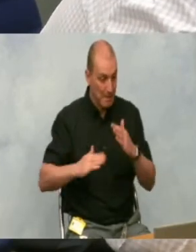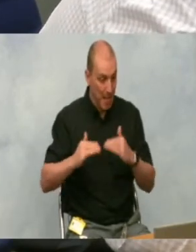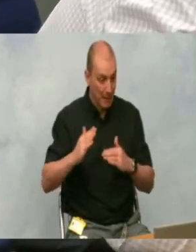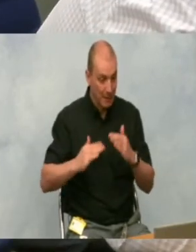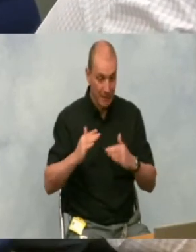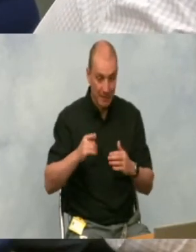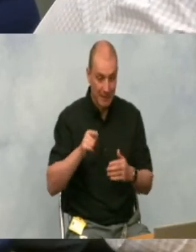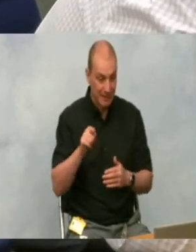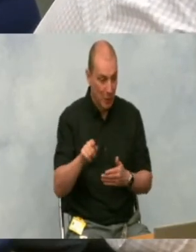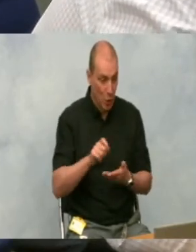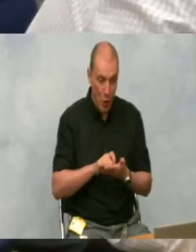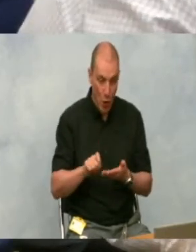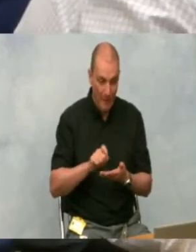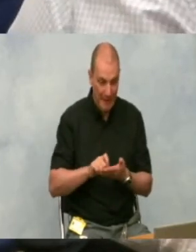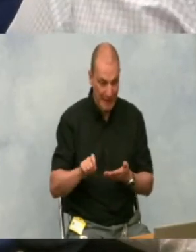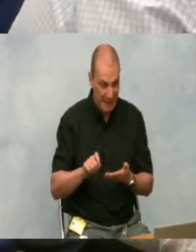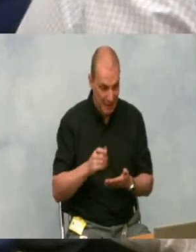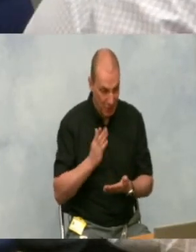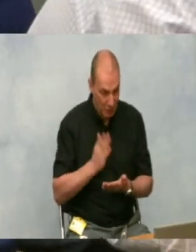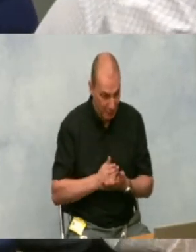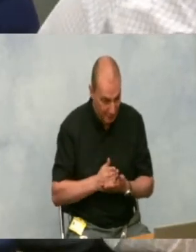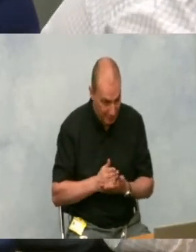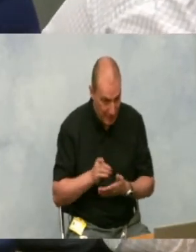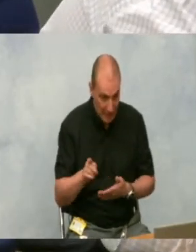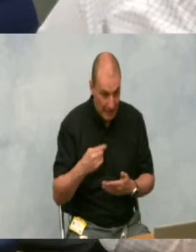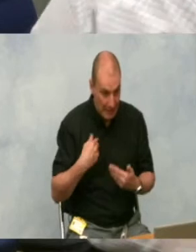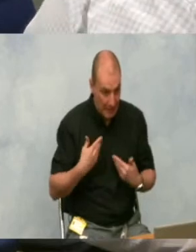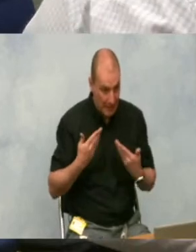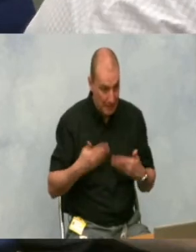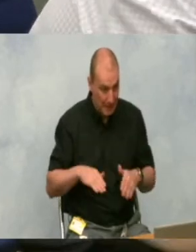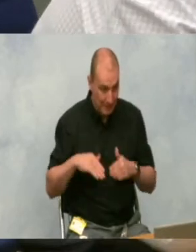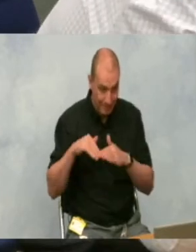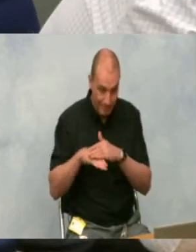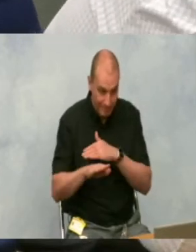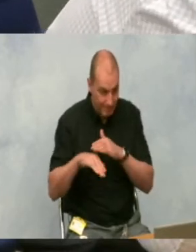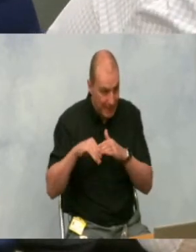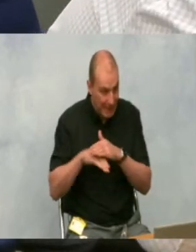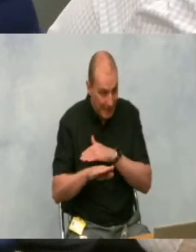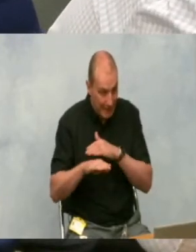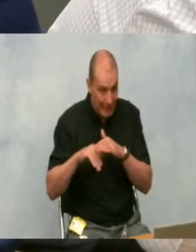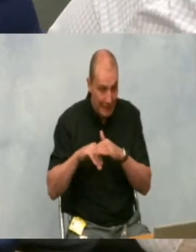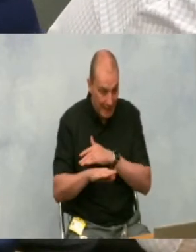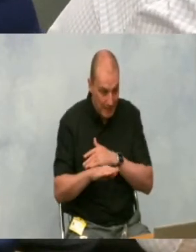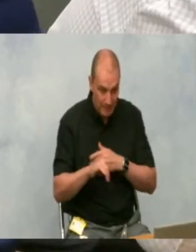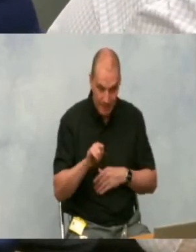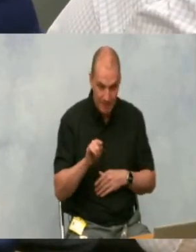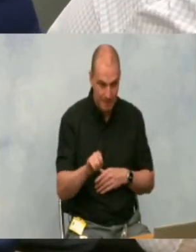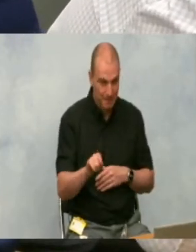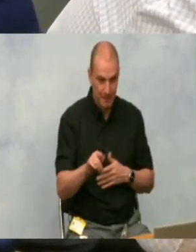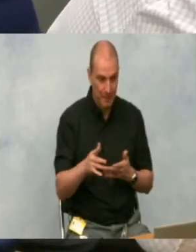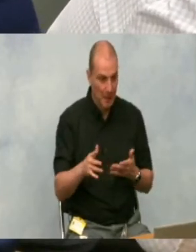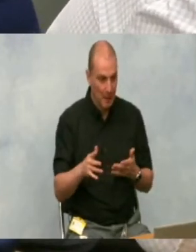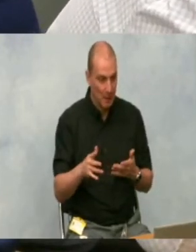no office space. I mean, I've been in it a million times. And at the end of the day, it's only what people are going to be prepared to